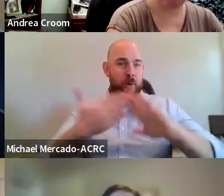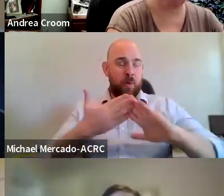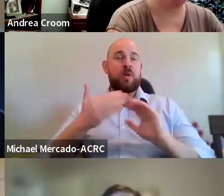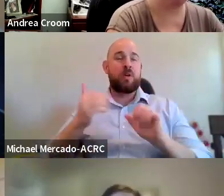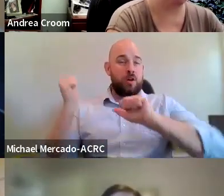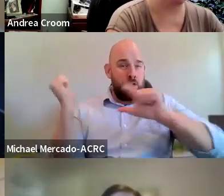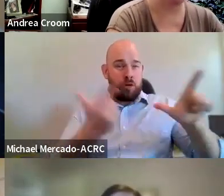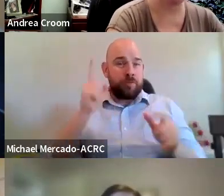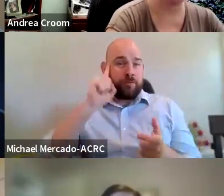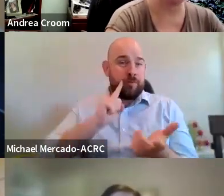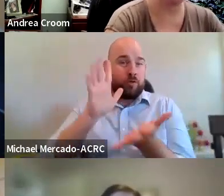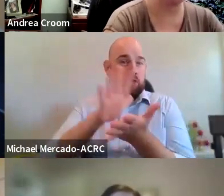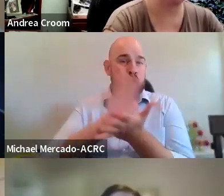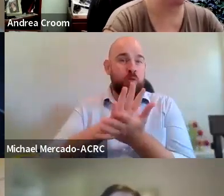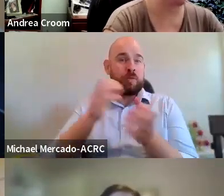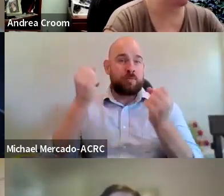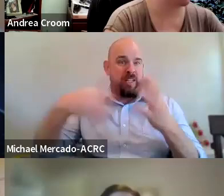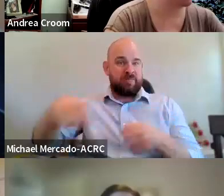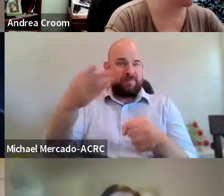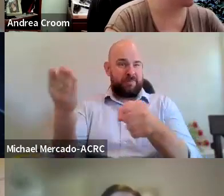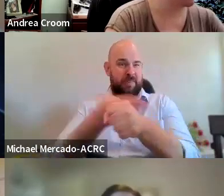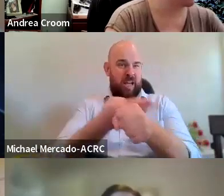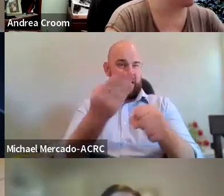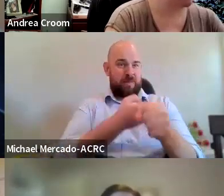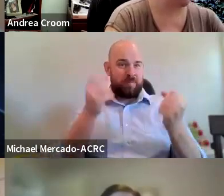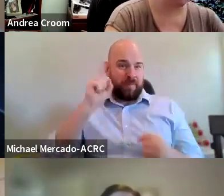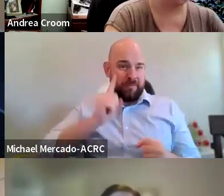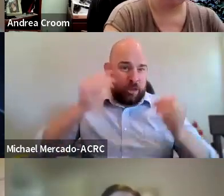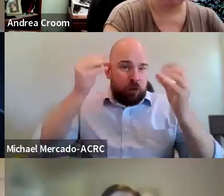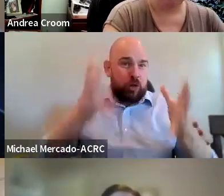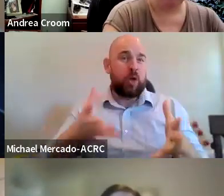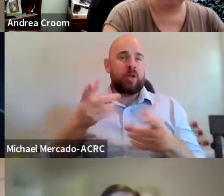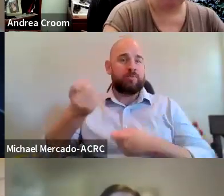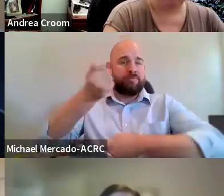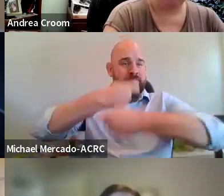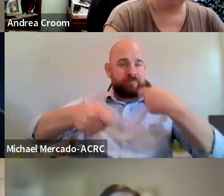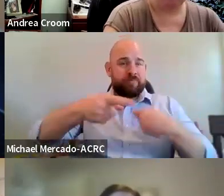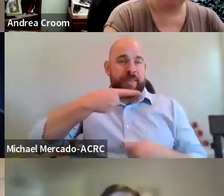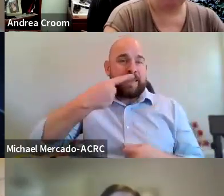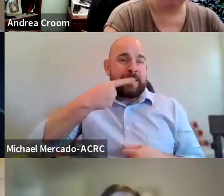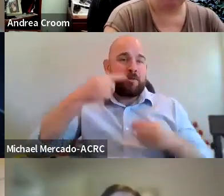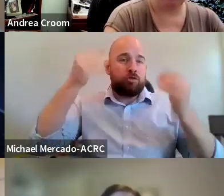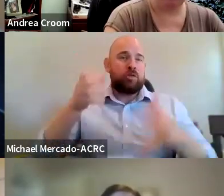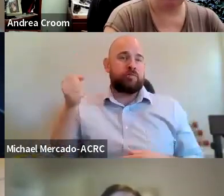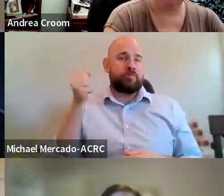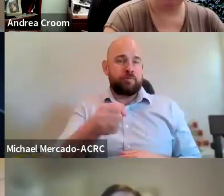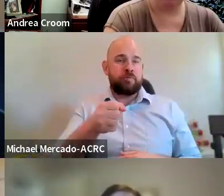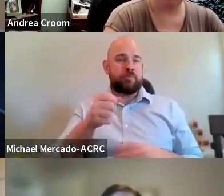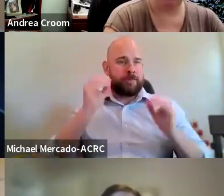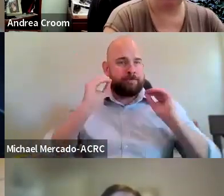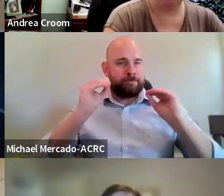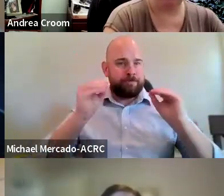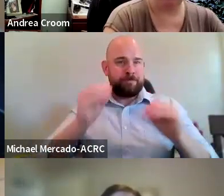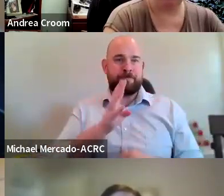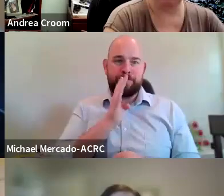and ban the use of sign language. And it was detrimental. All deaf schools closed, all deaf teachers were fired, and everybody who